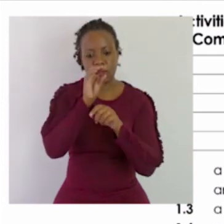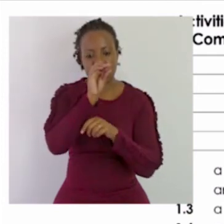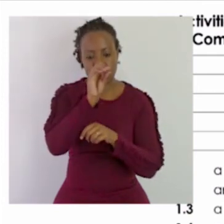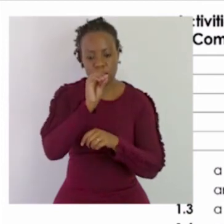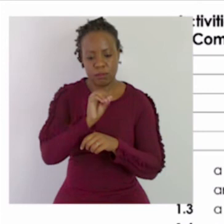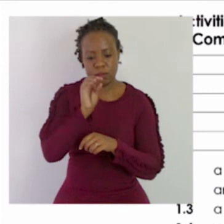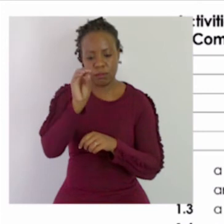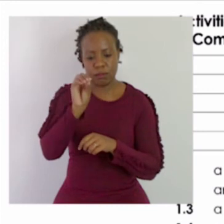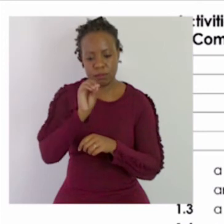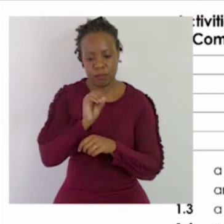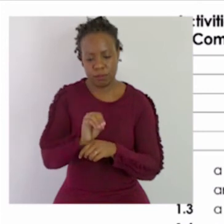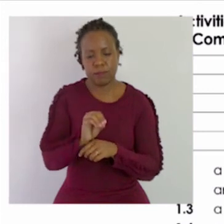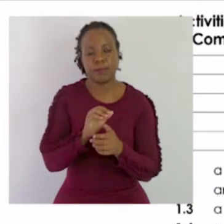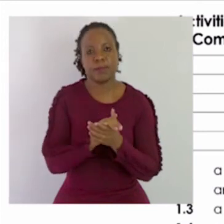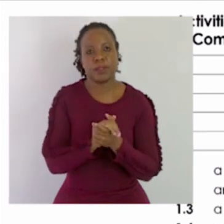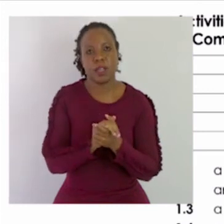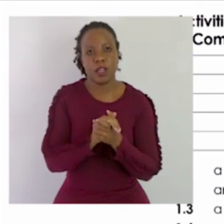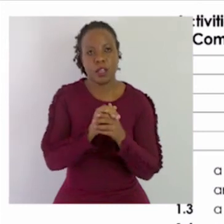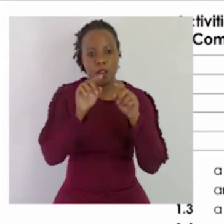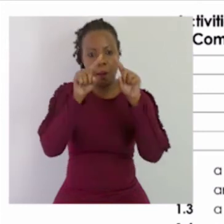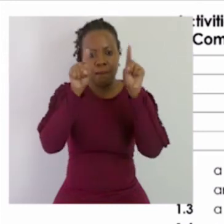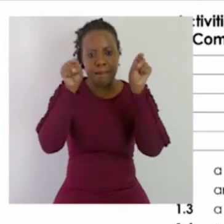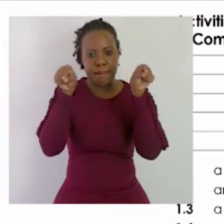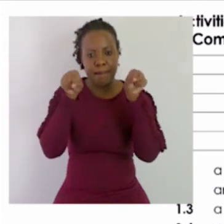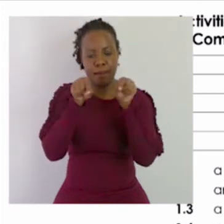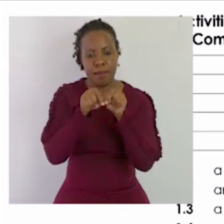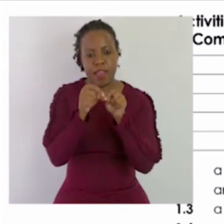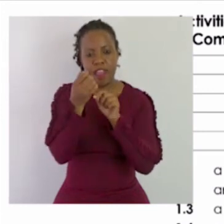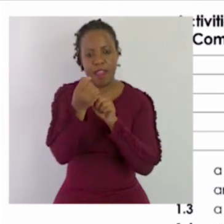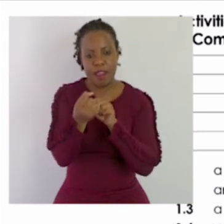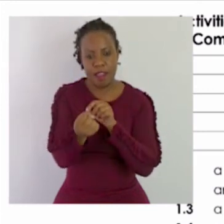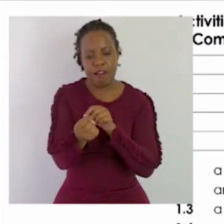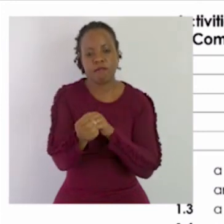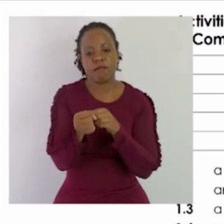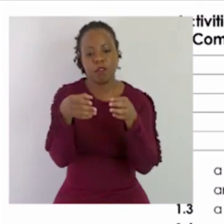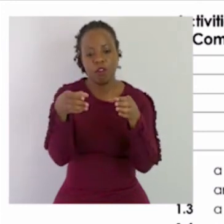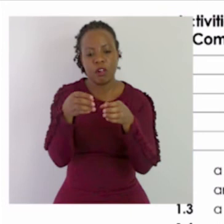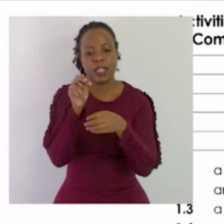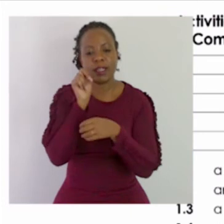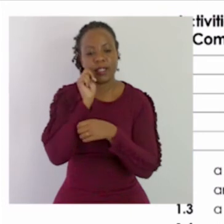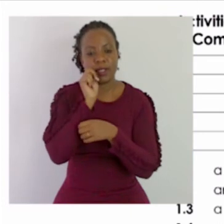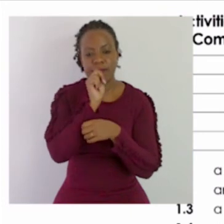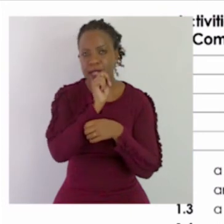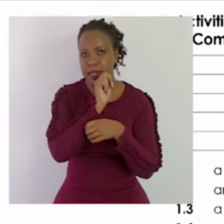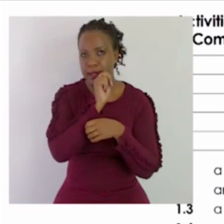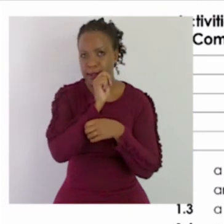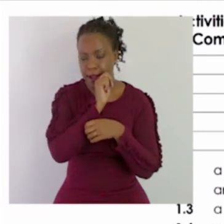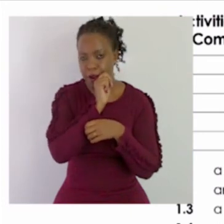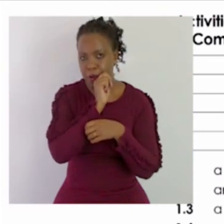nouns in the box, we have swarm, litter, army,